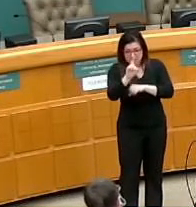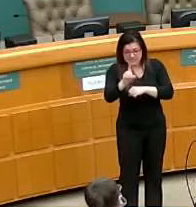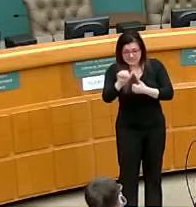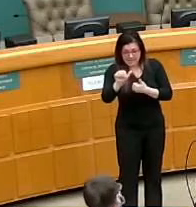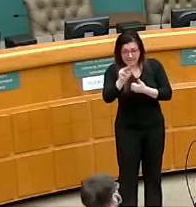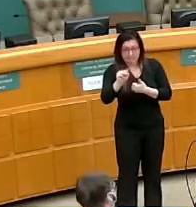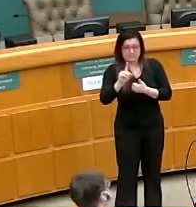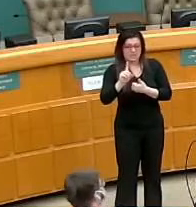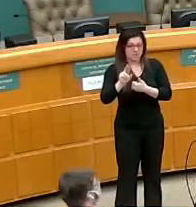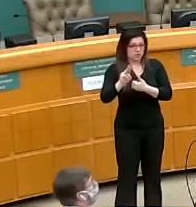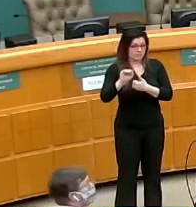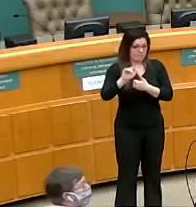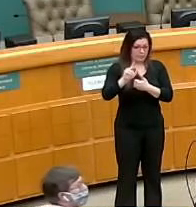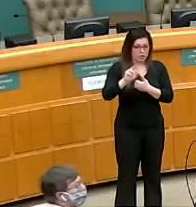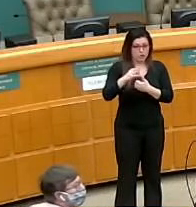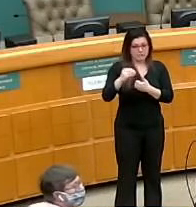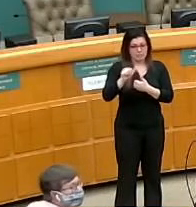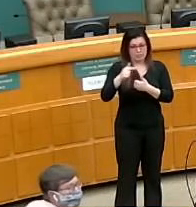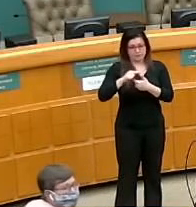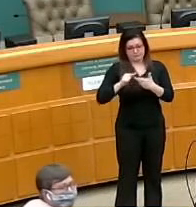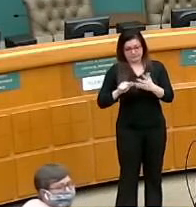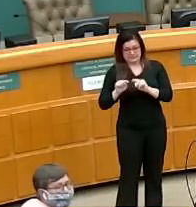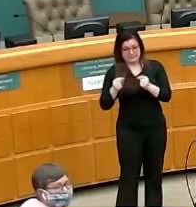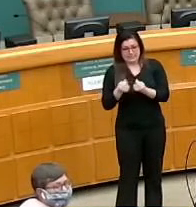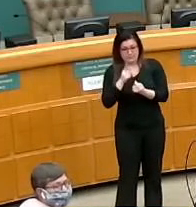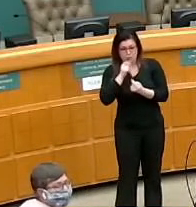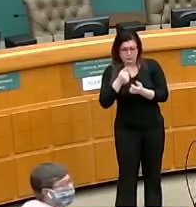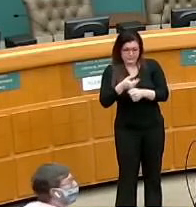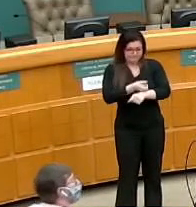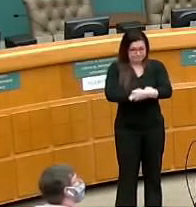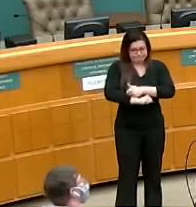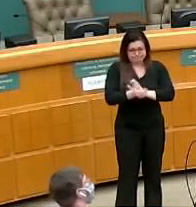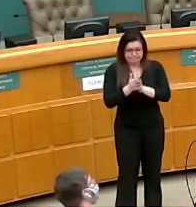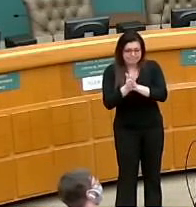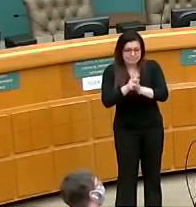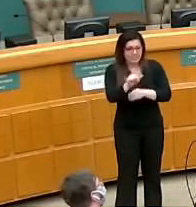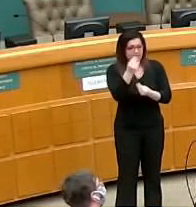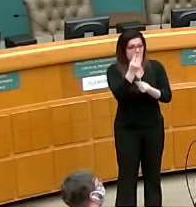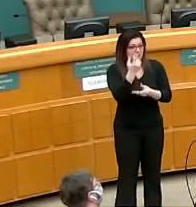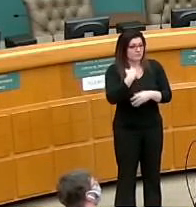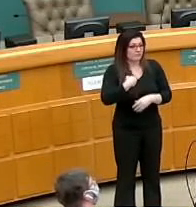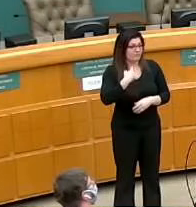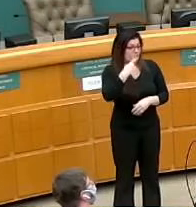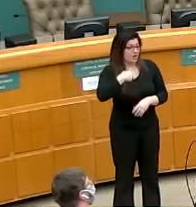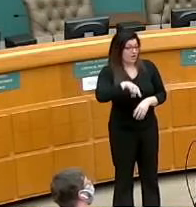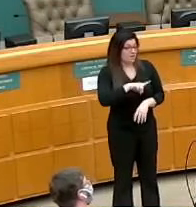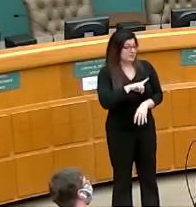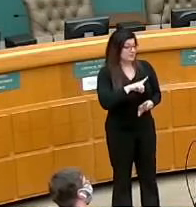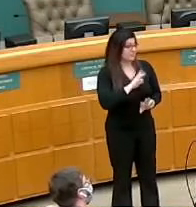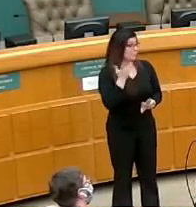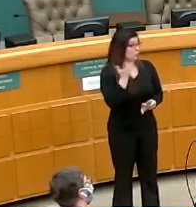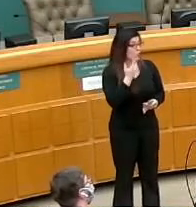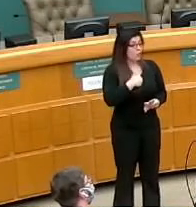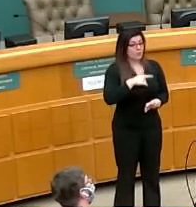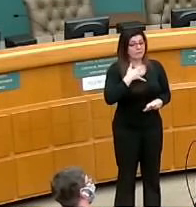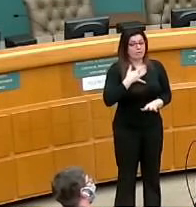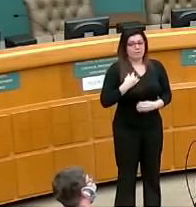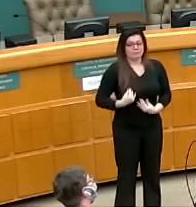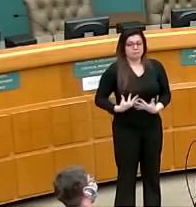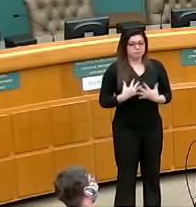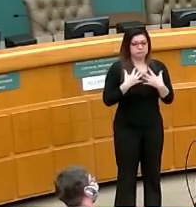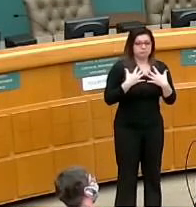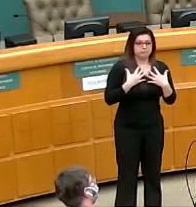Christi. I really do know and believe more than ever that we're fortunate to have such highly educated and experienced